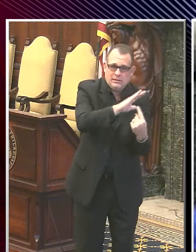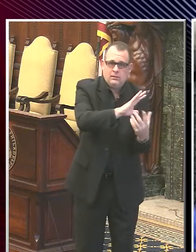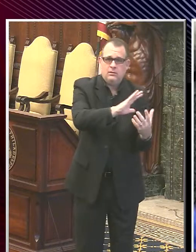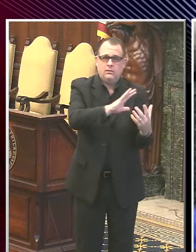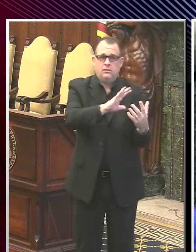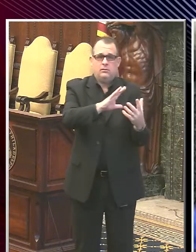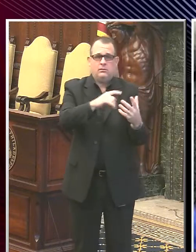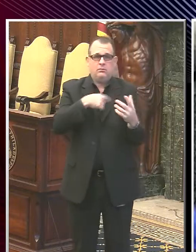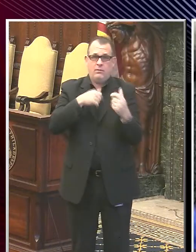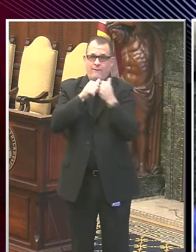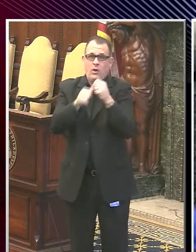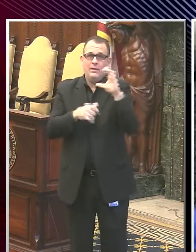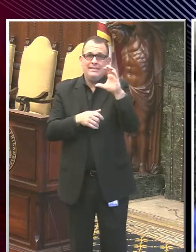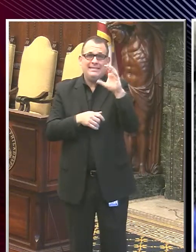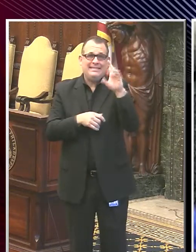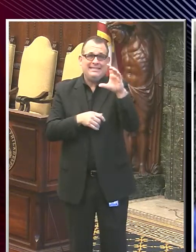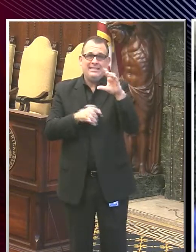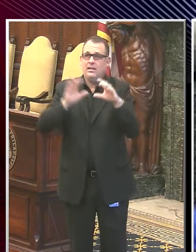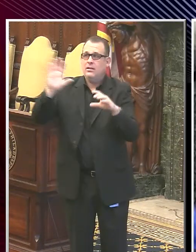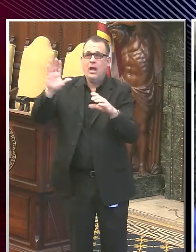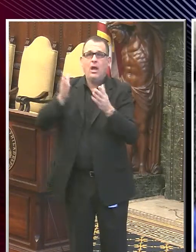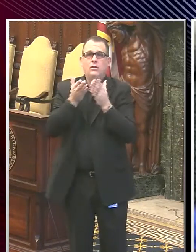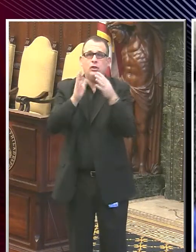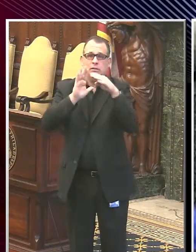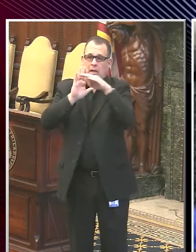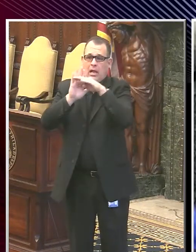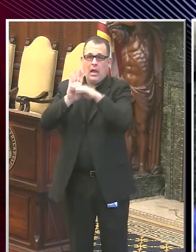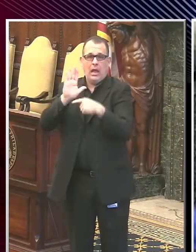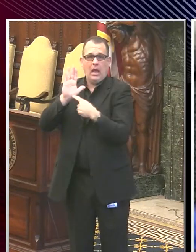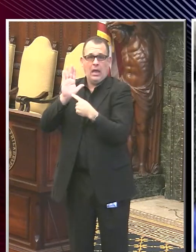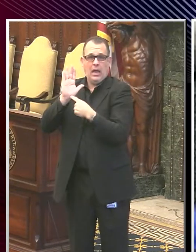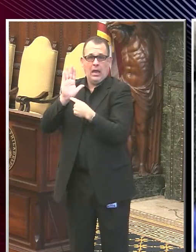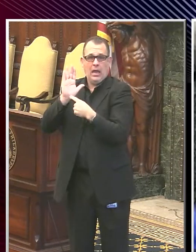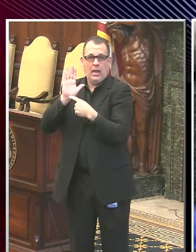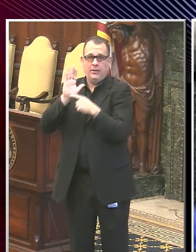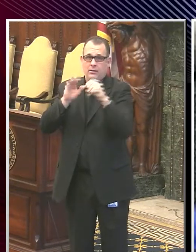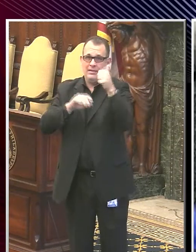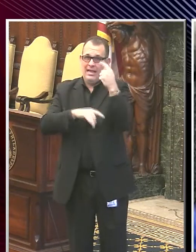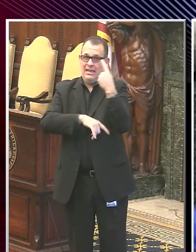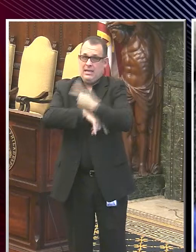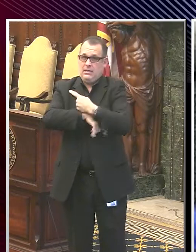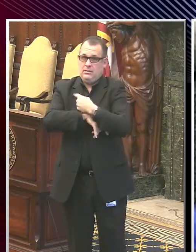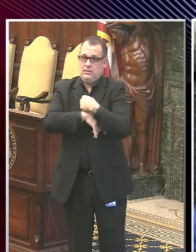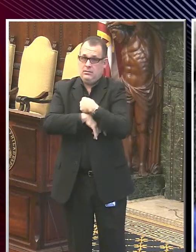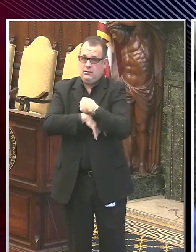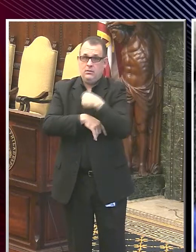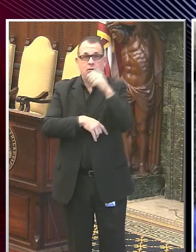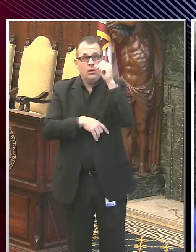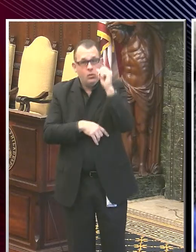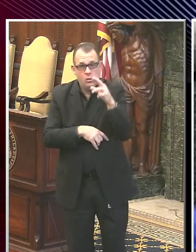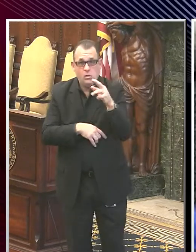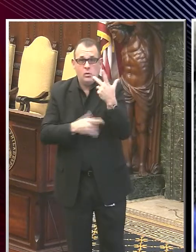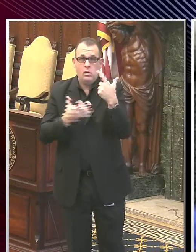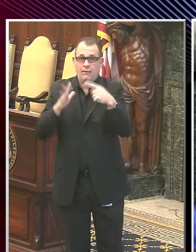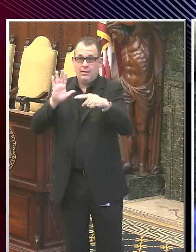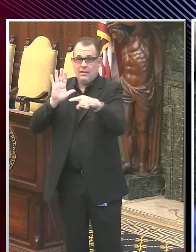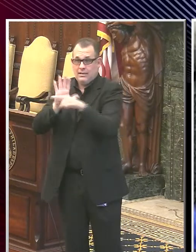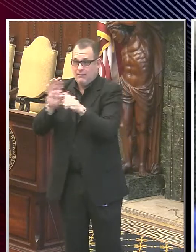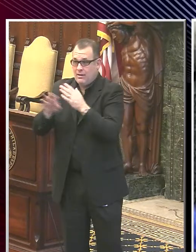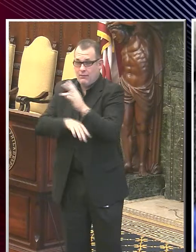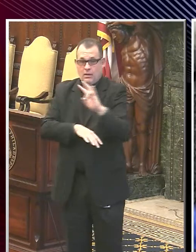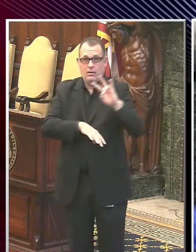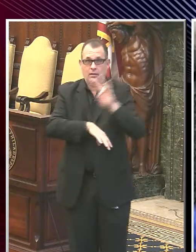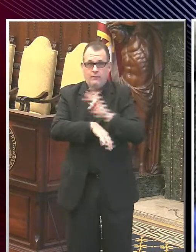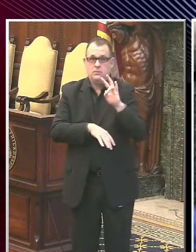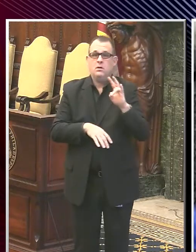guidelines to quarantine for 10 days unless I get a negative COVID test after 7 days. We're still working very hard to flatten the curve,